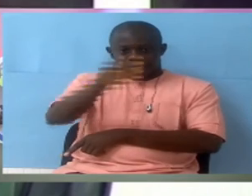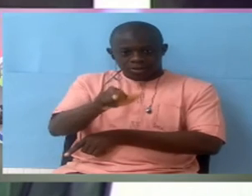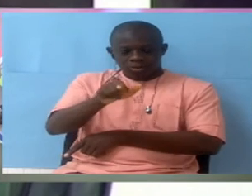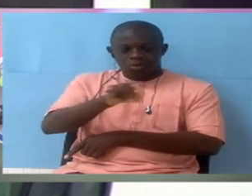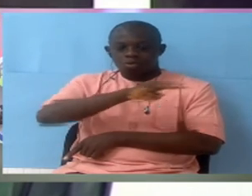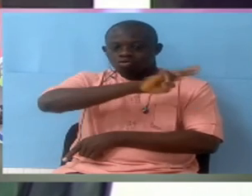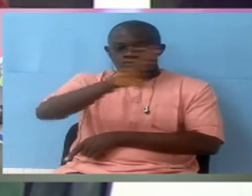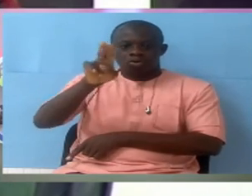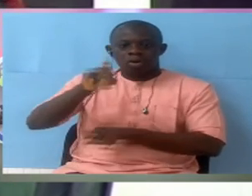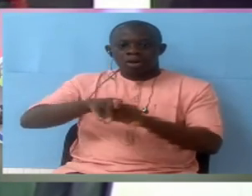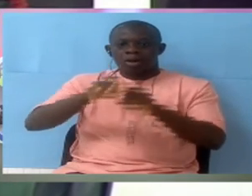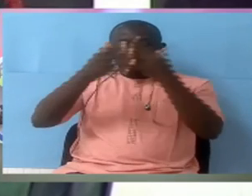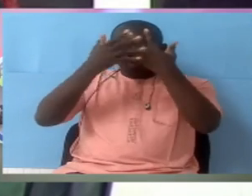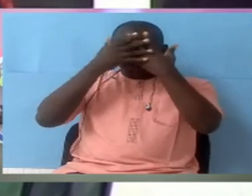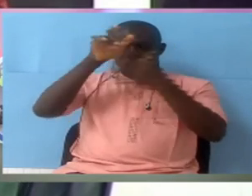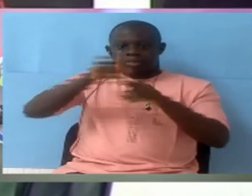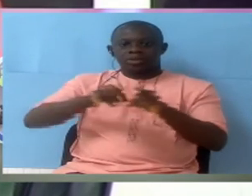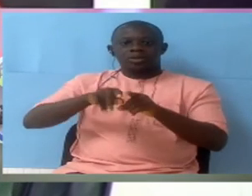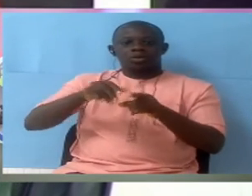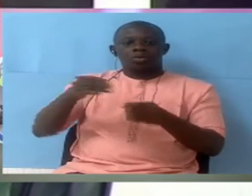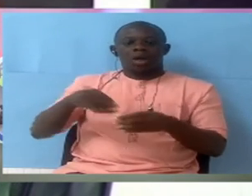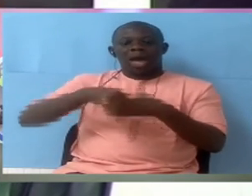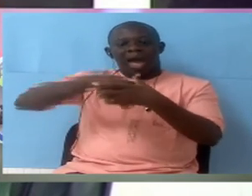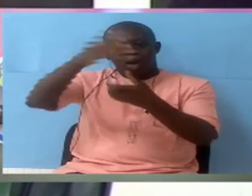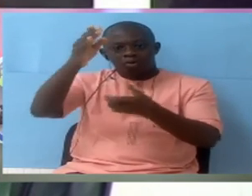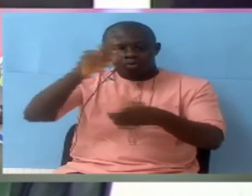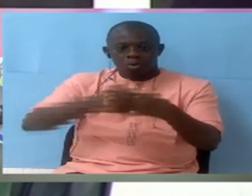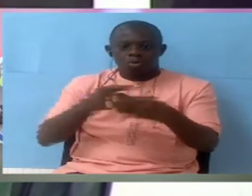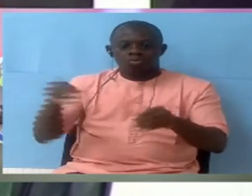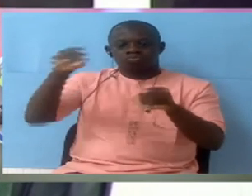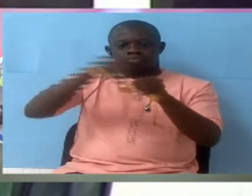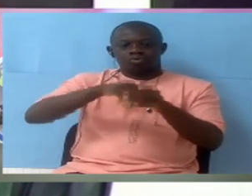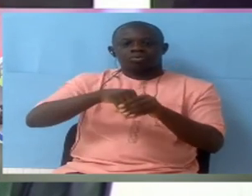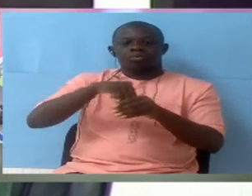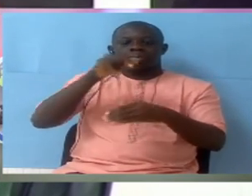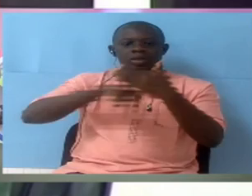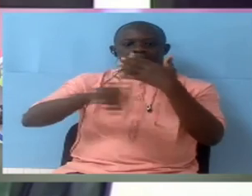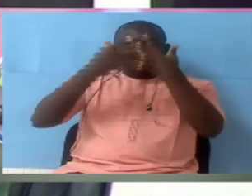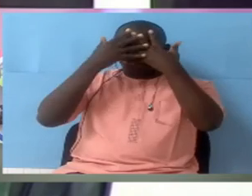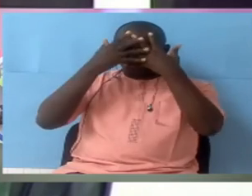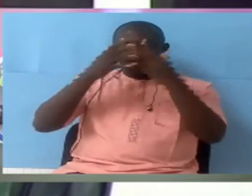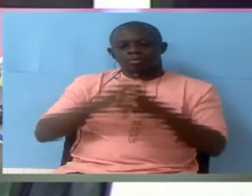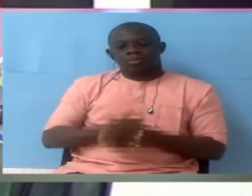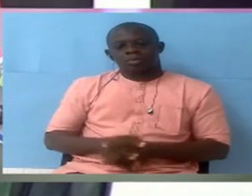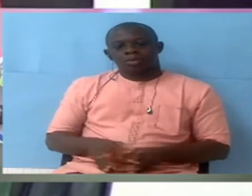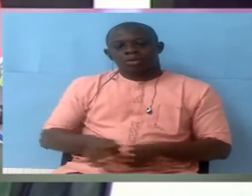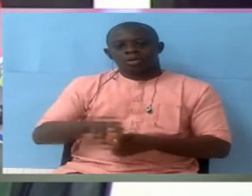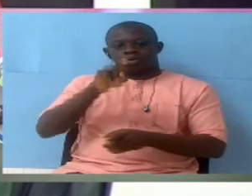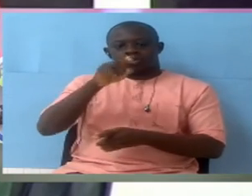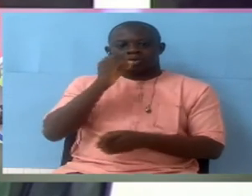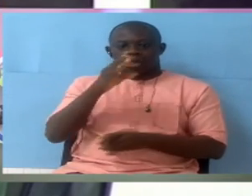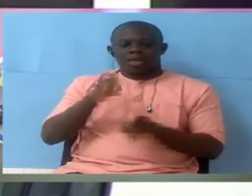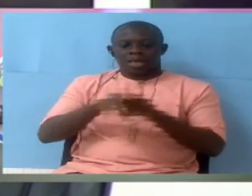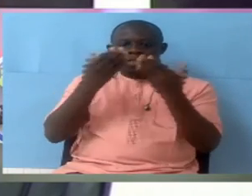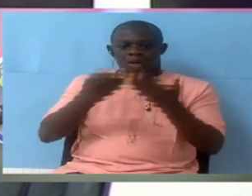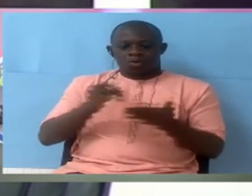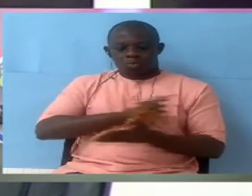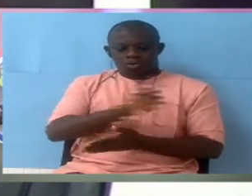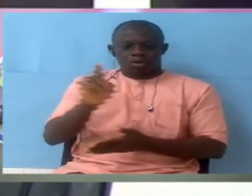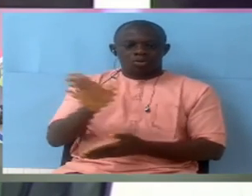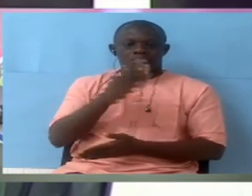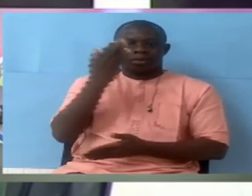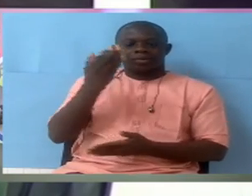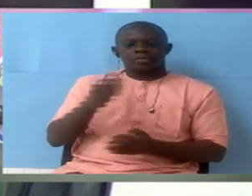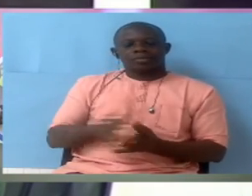should go in or out. Amut ken ko xamne war nañ ko duggal wala genné ko ci kasso bi. You said that you are going. Mun ñu ne ma da ngay